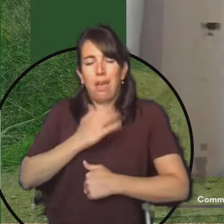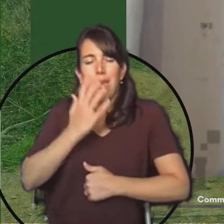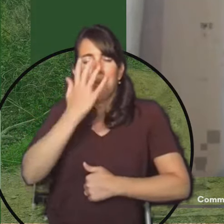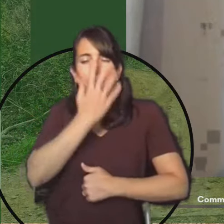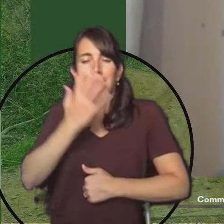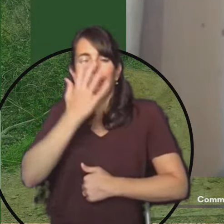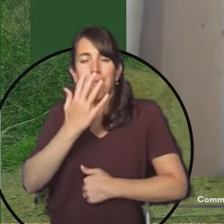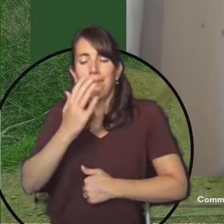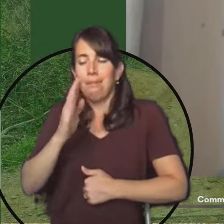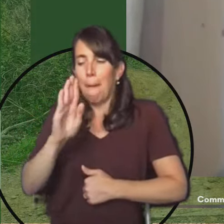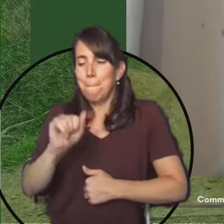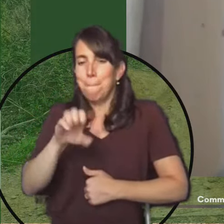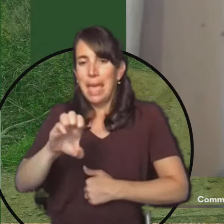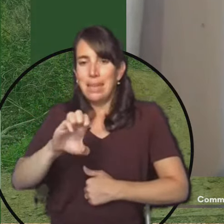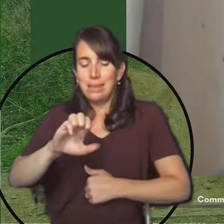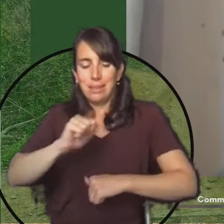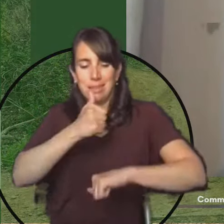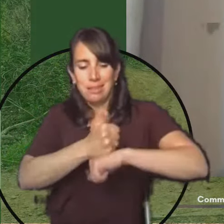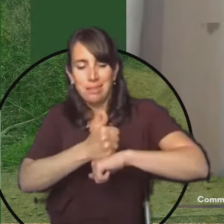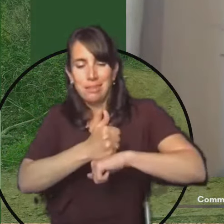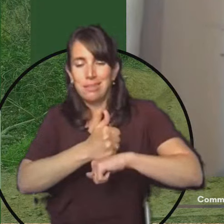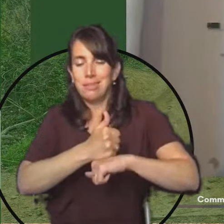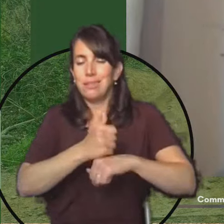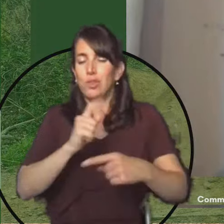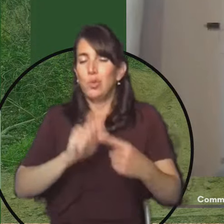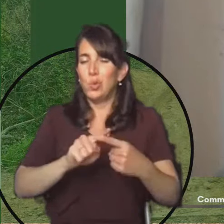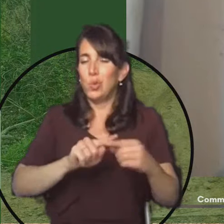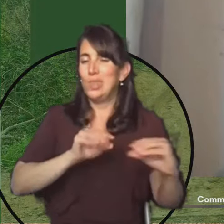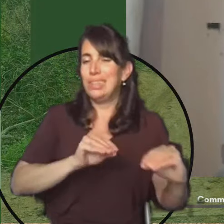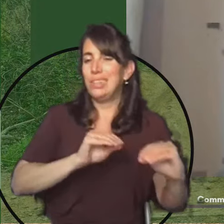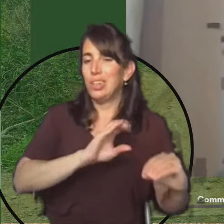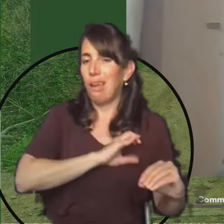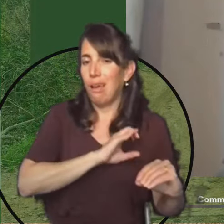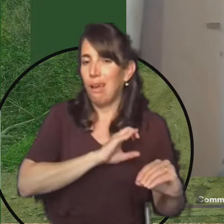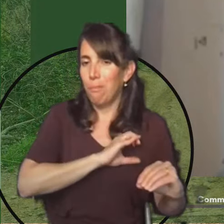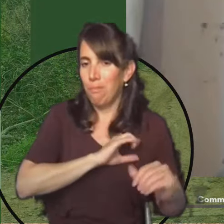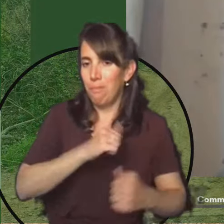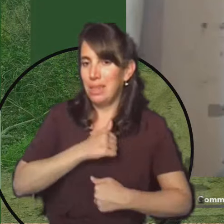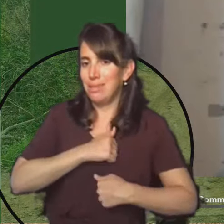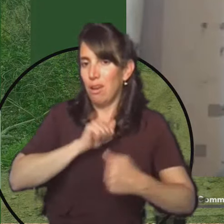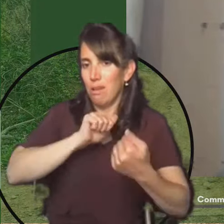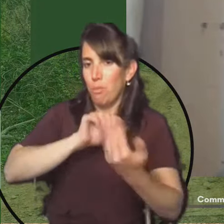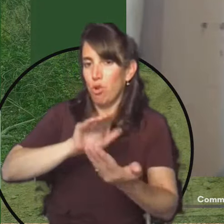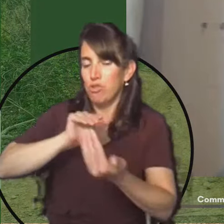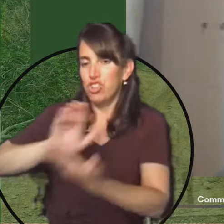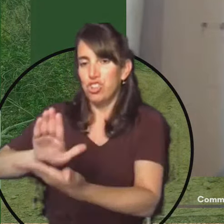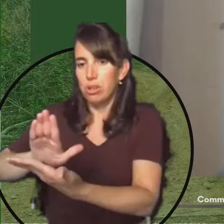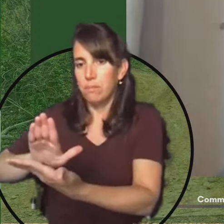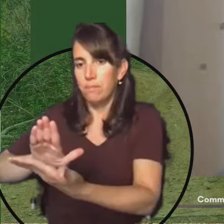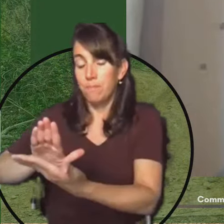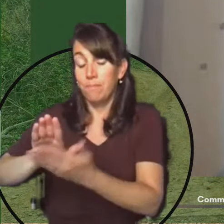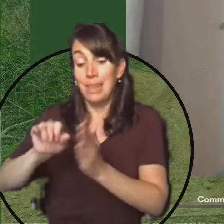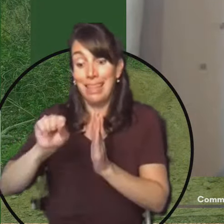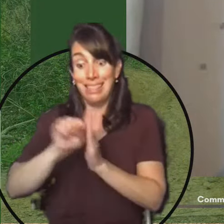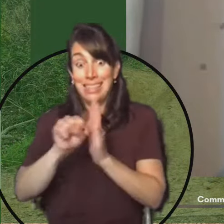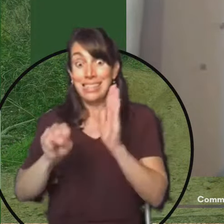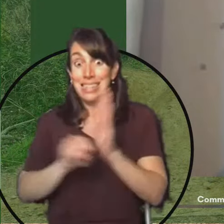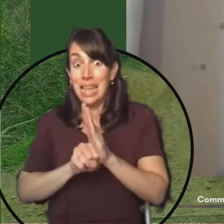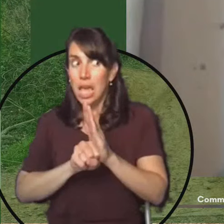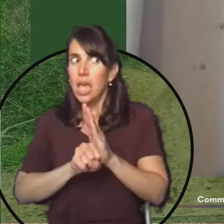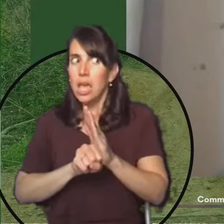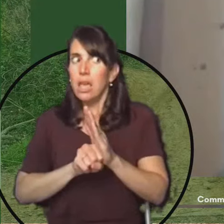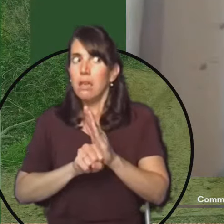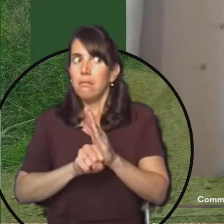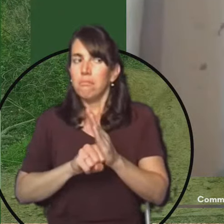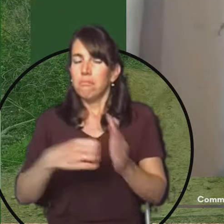extremely important for us to highlight, to talk about, to organize against. And the state struck back, right? The state did not just allow